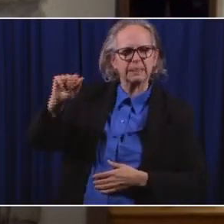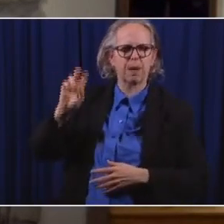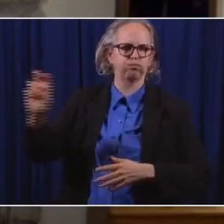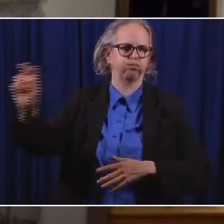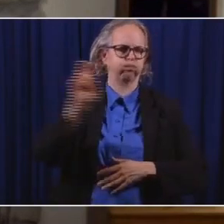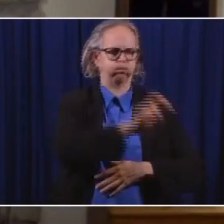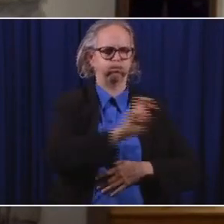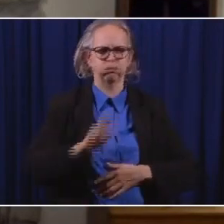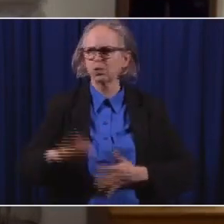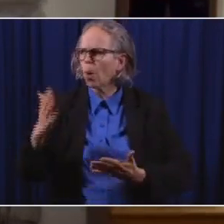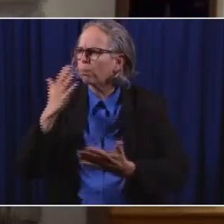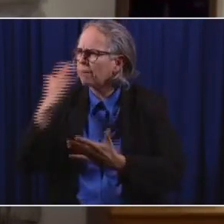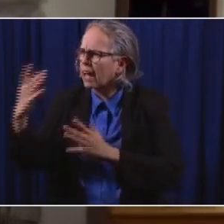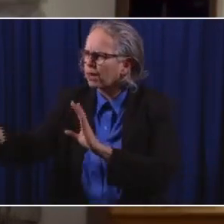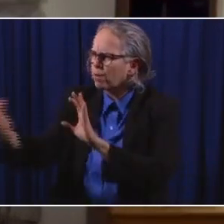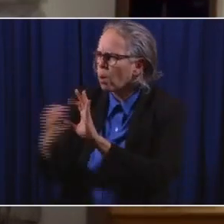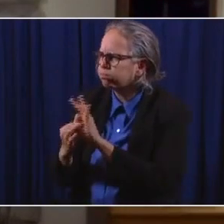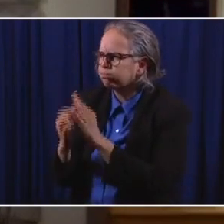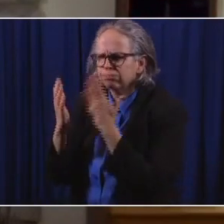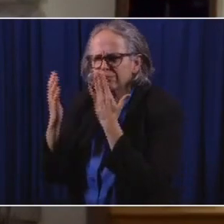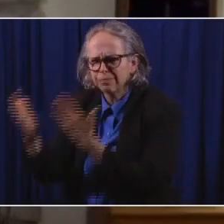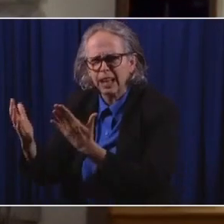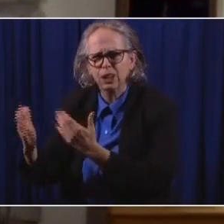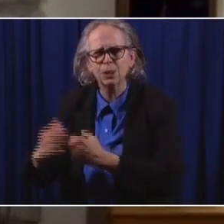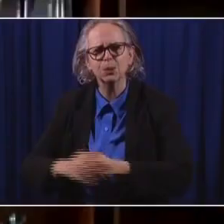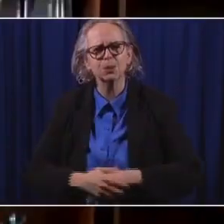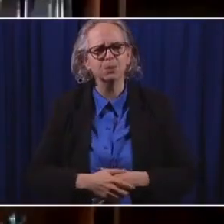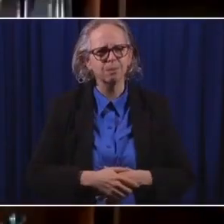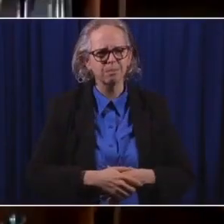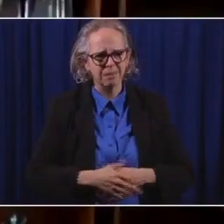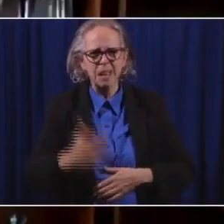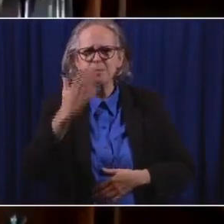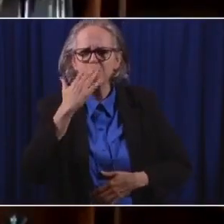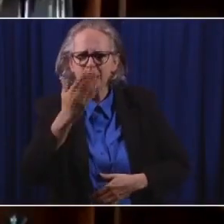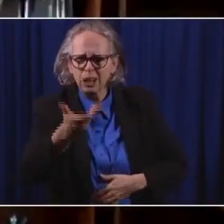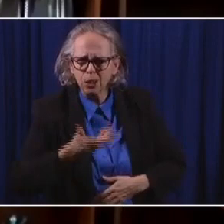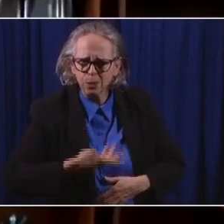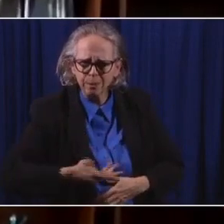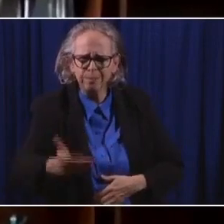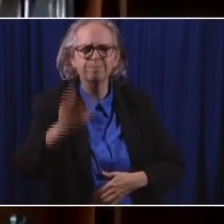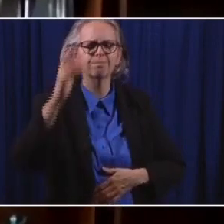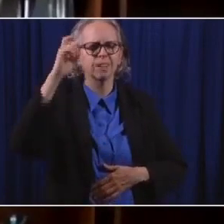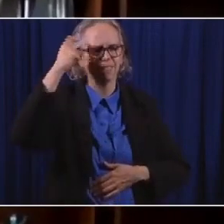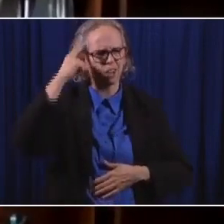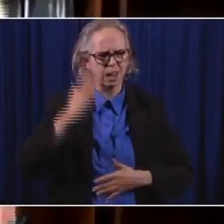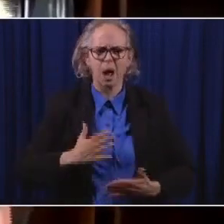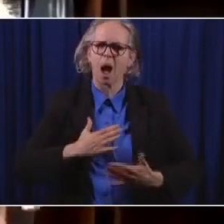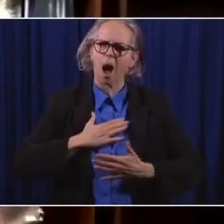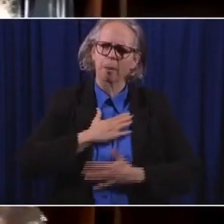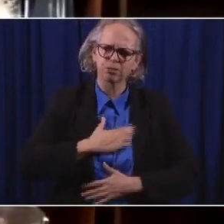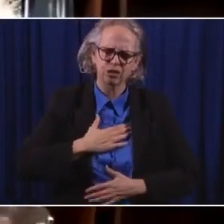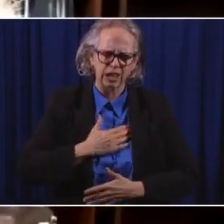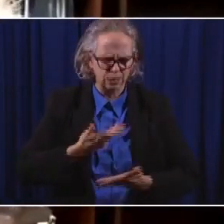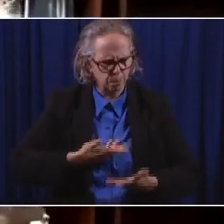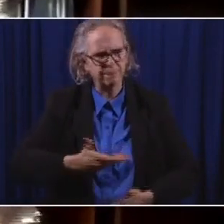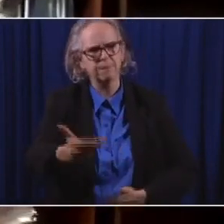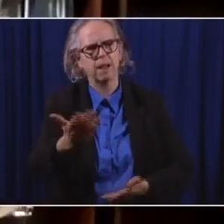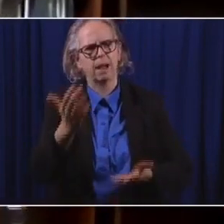again. Appreciate it. Thank you, Governor, and I appreciate having an opportunity to